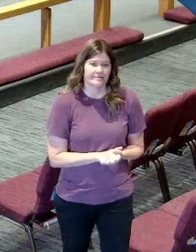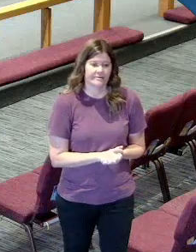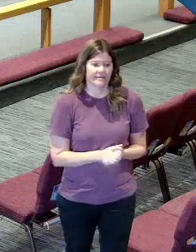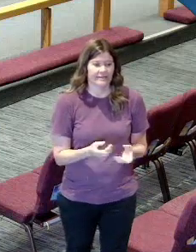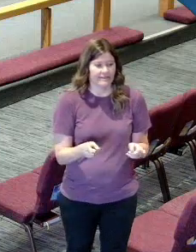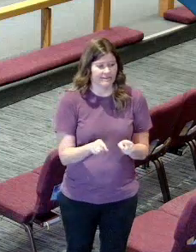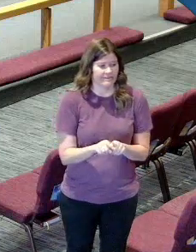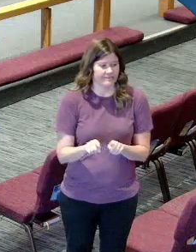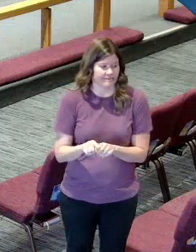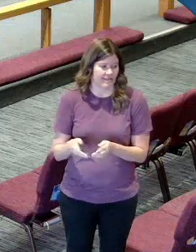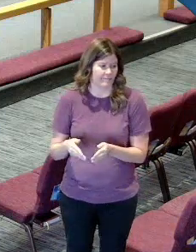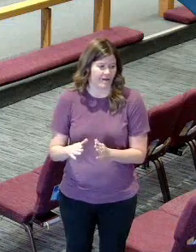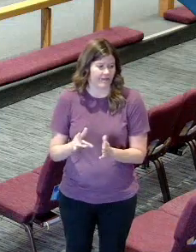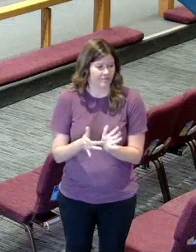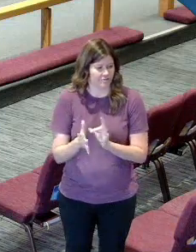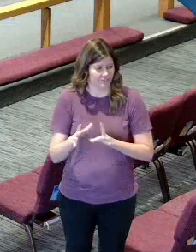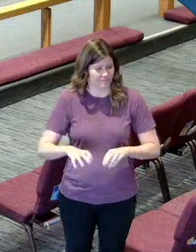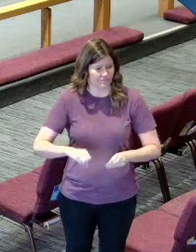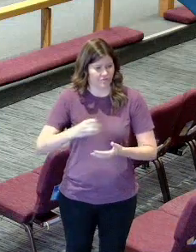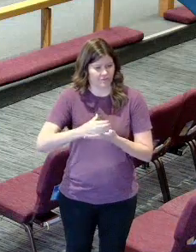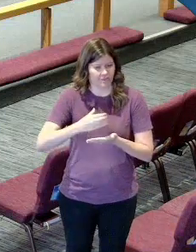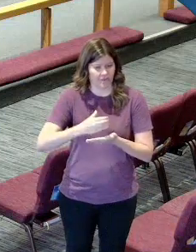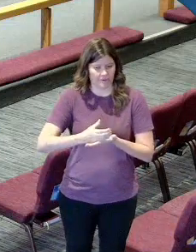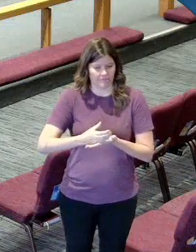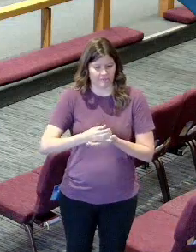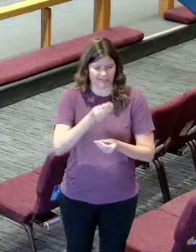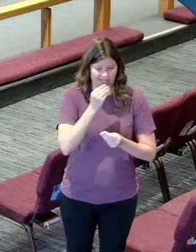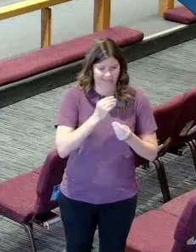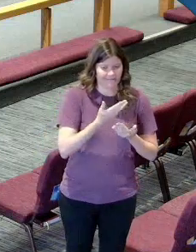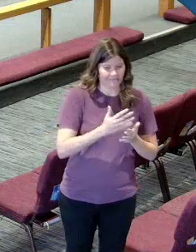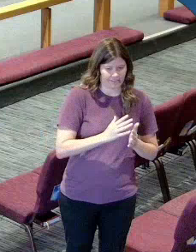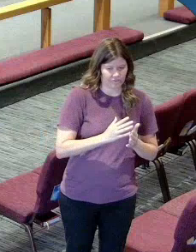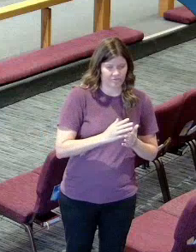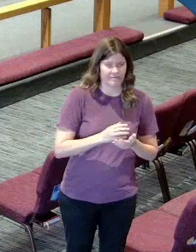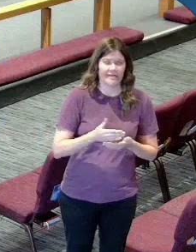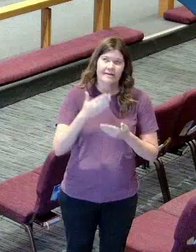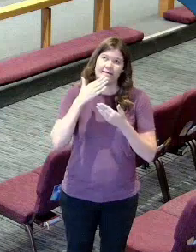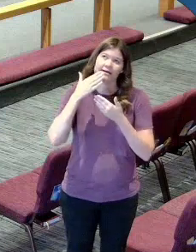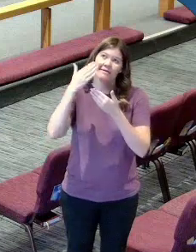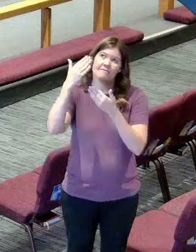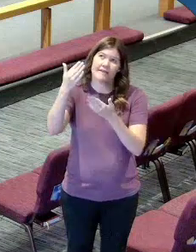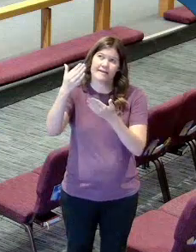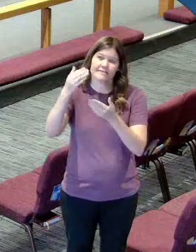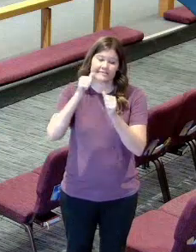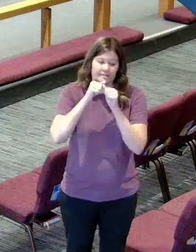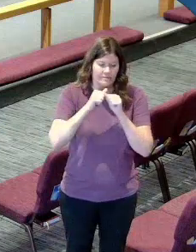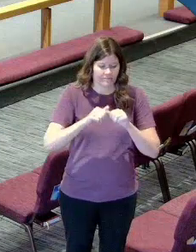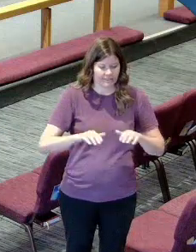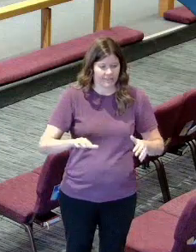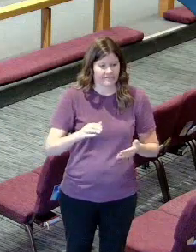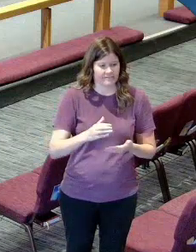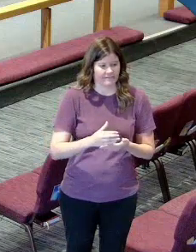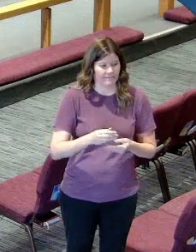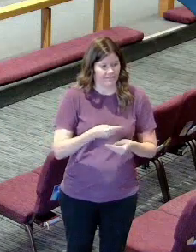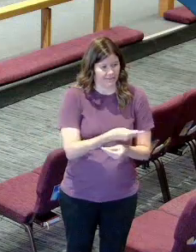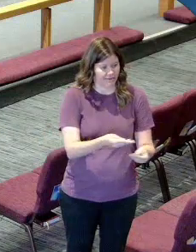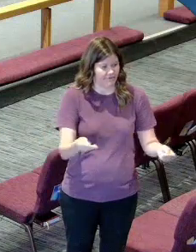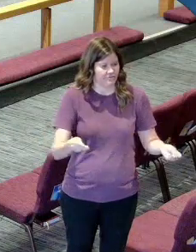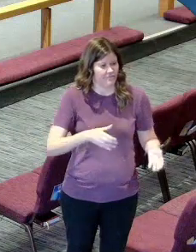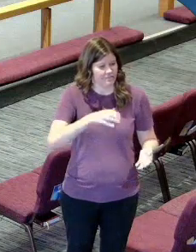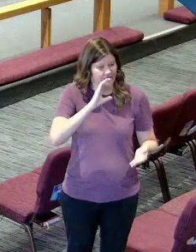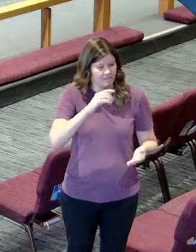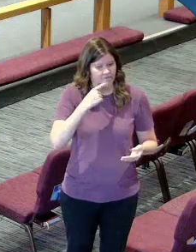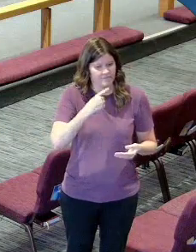In the same way also he took the cup after supper. When he had given thanks, he blessed it and he gave it to his